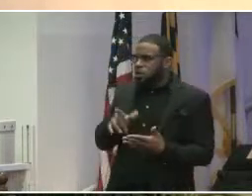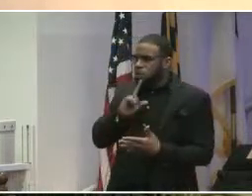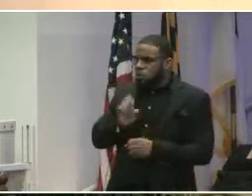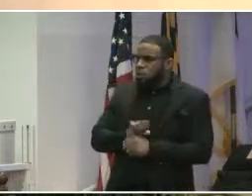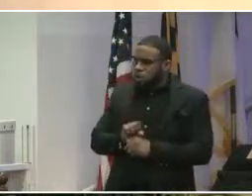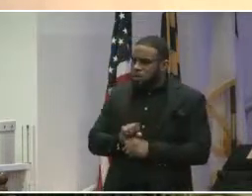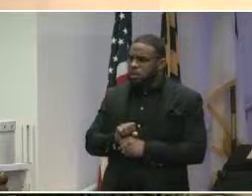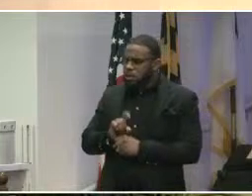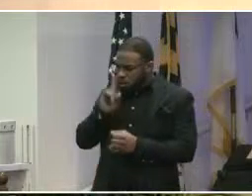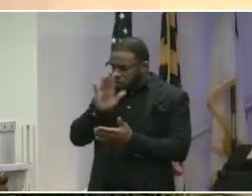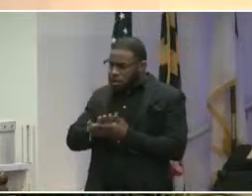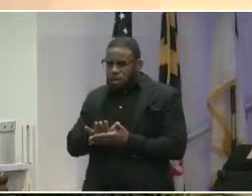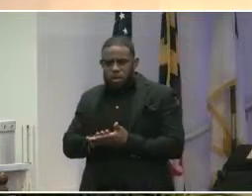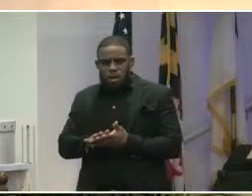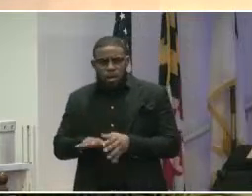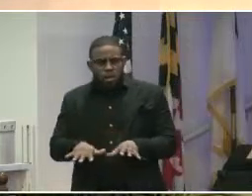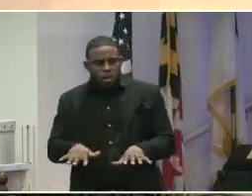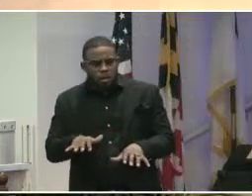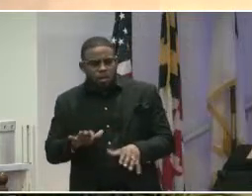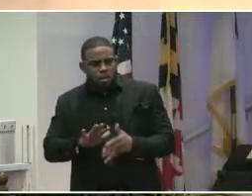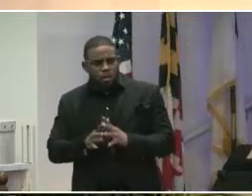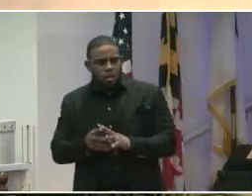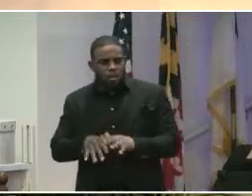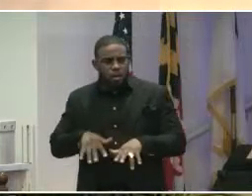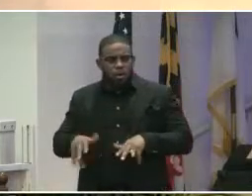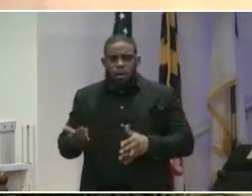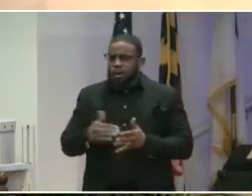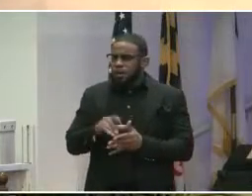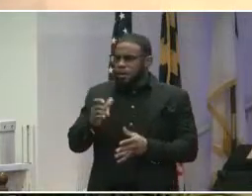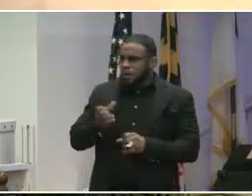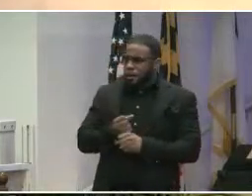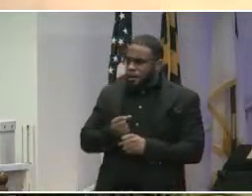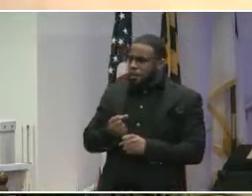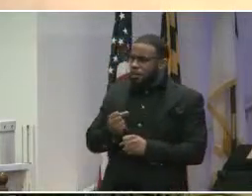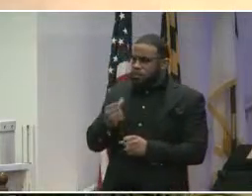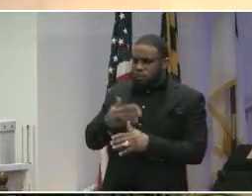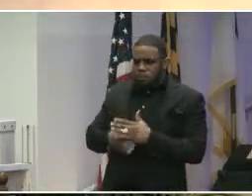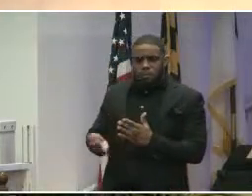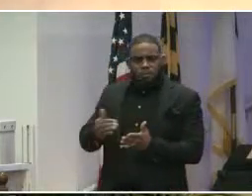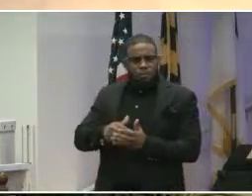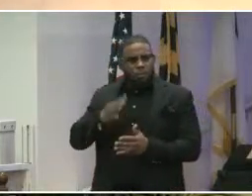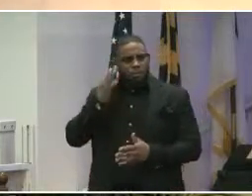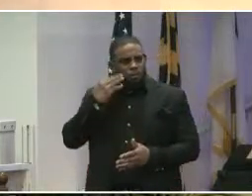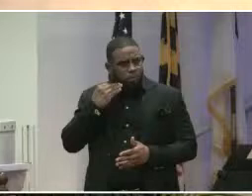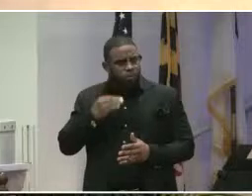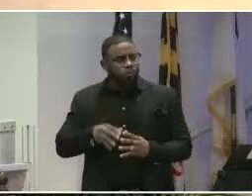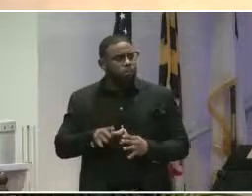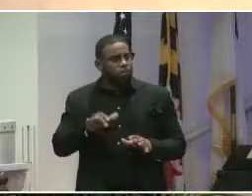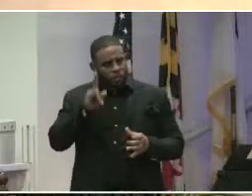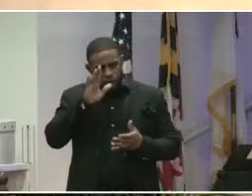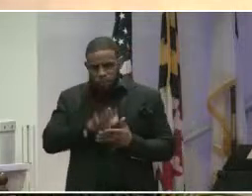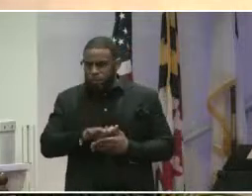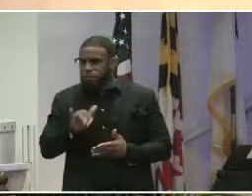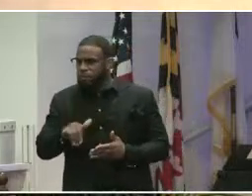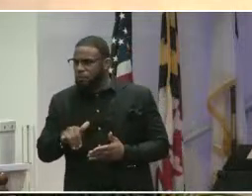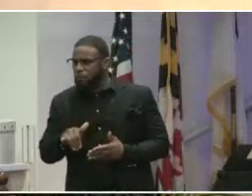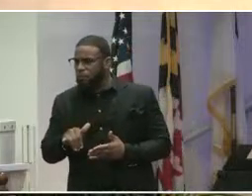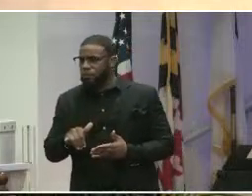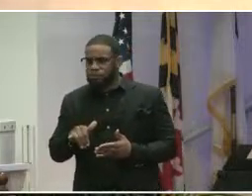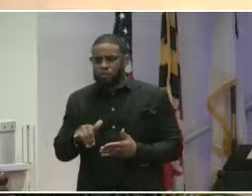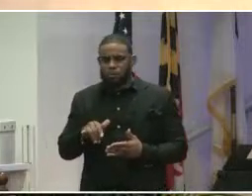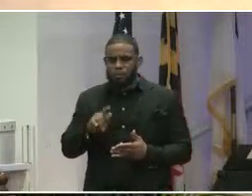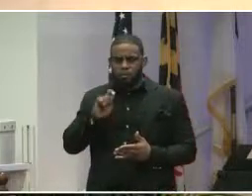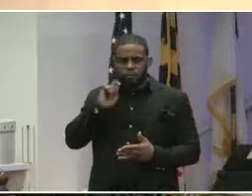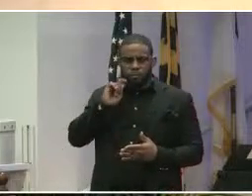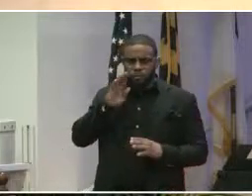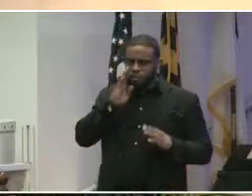really believe that the lame will begin to walk again. When you get this born-again experience, you believe that the mute, the ones